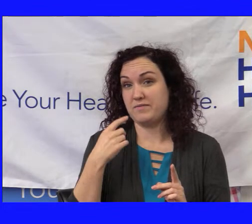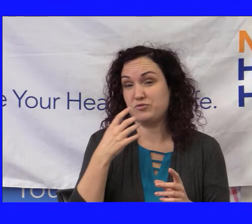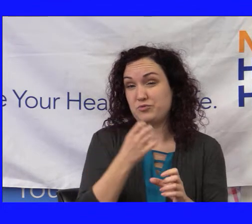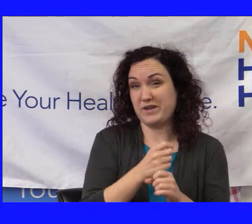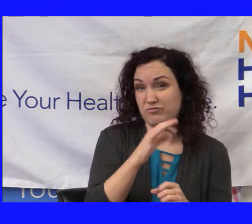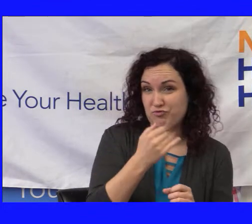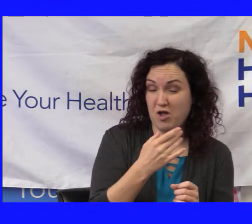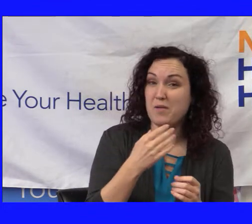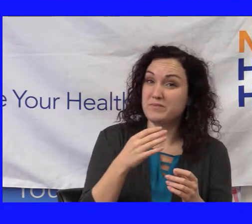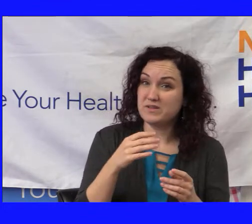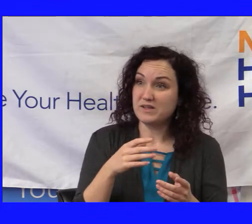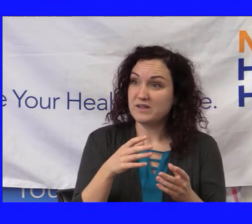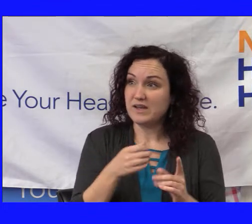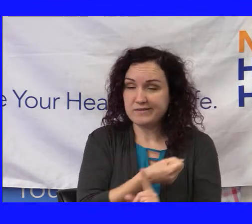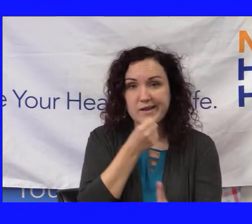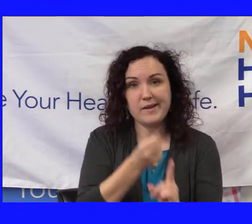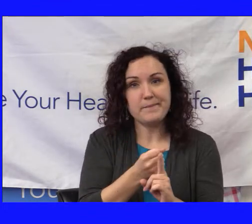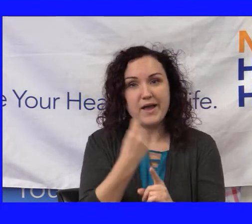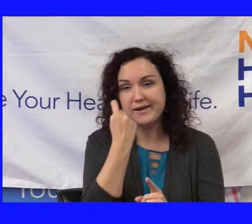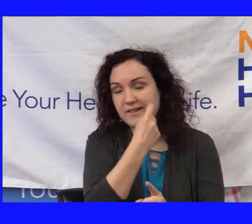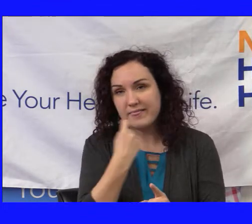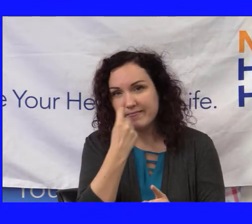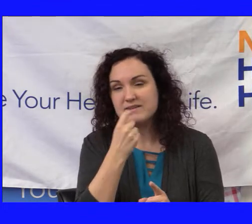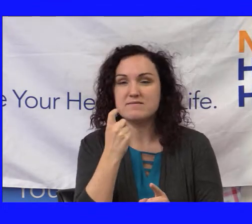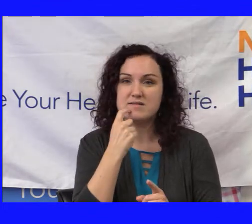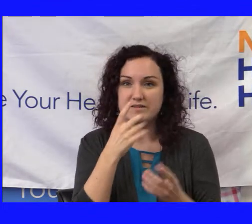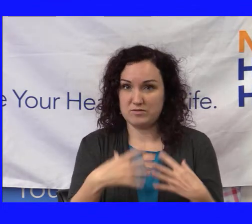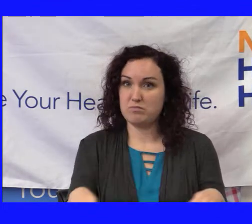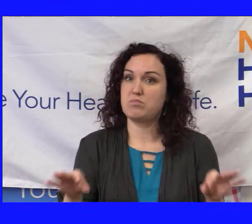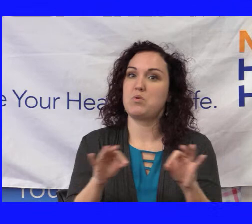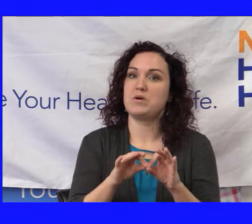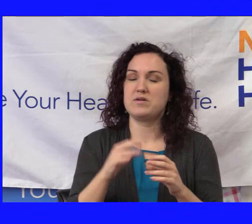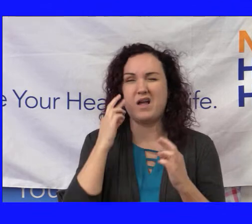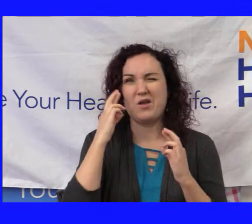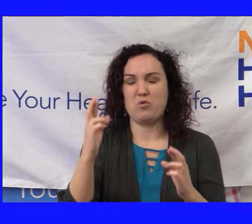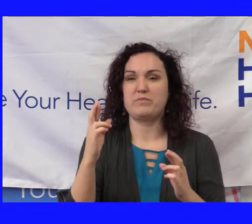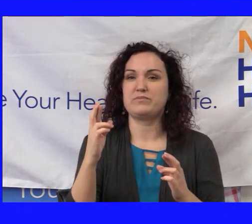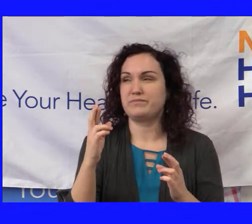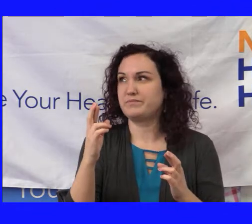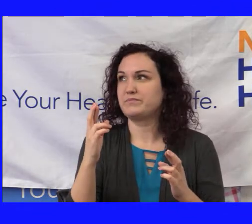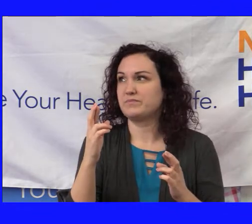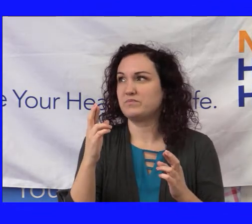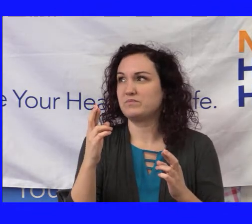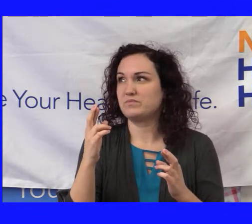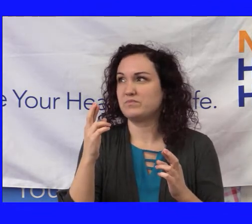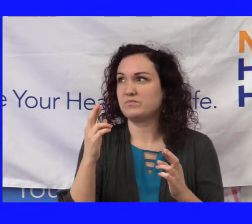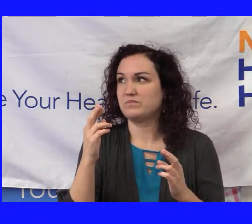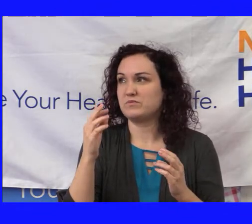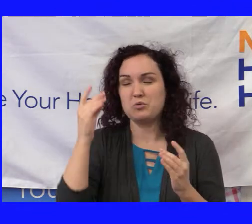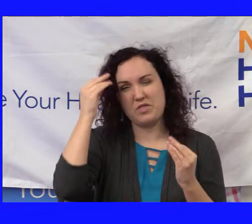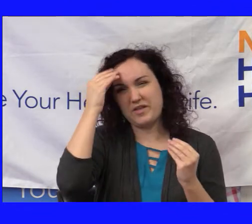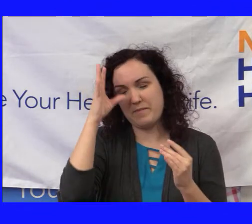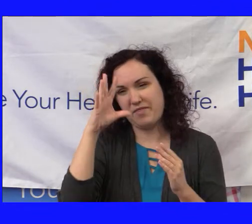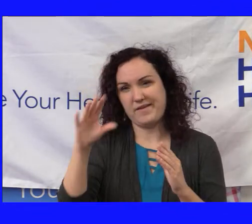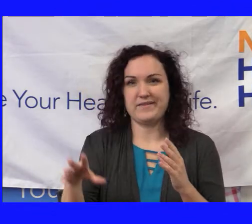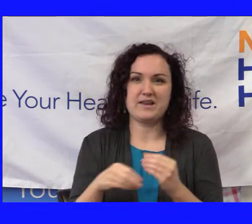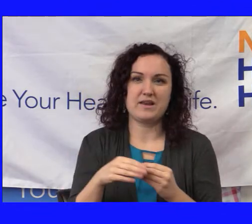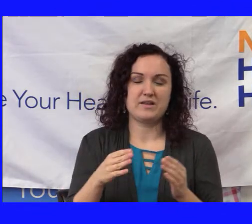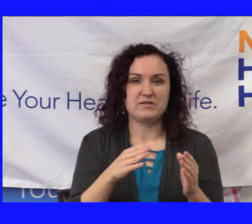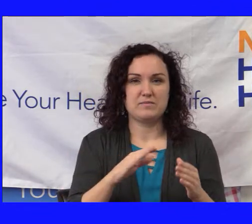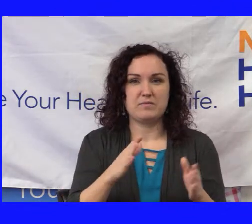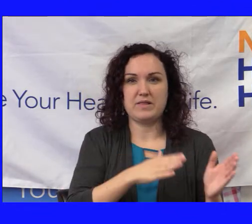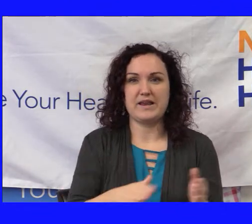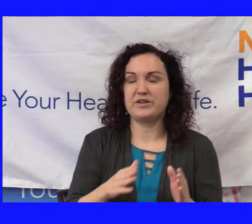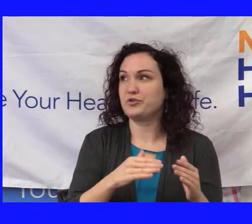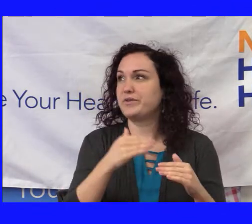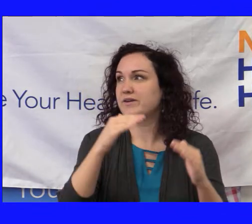jobs and your self-esteem and all that. So I hope that you consider as you are planning your next phase. Thank you. Two comments: